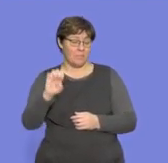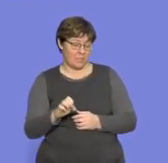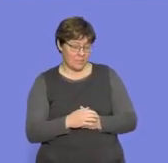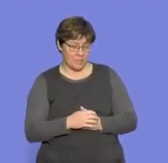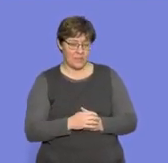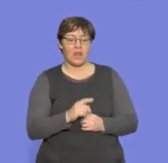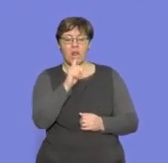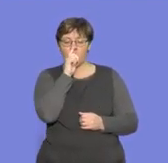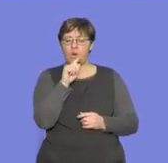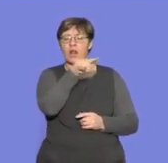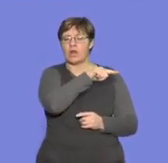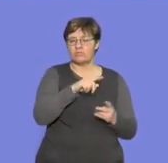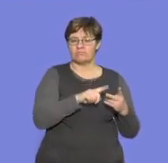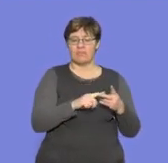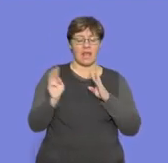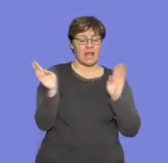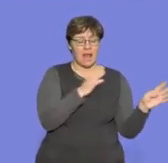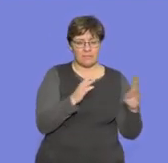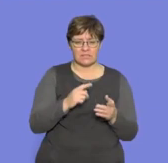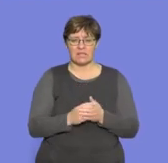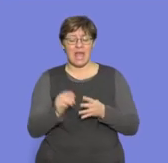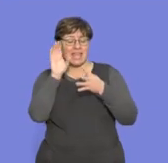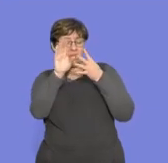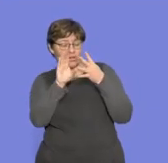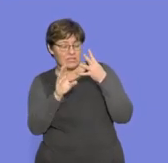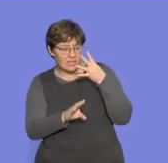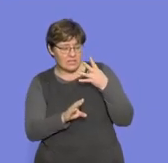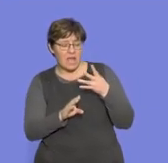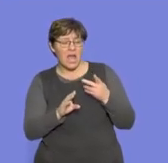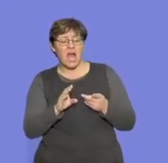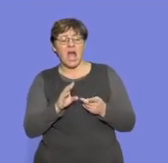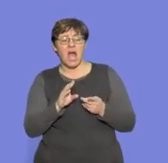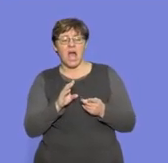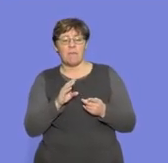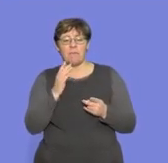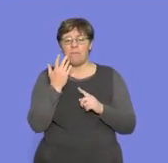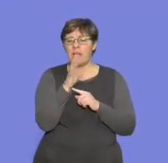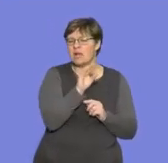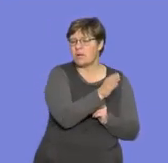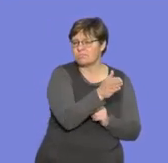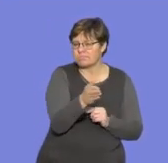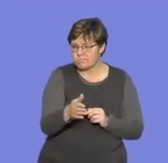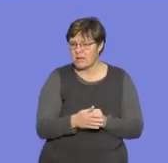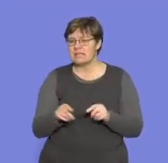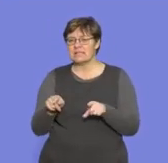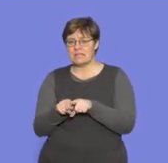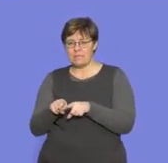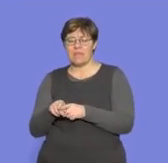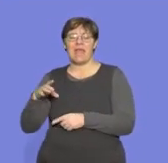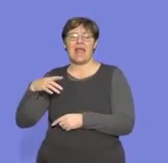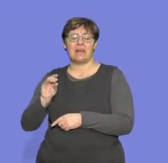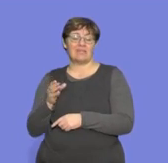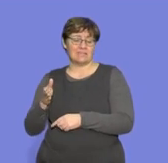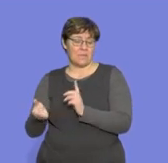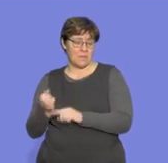location, the climate, the characteristic type of vegetation that defines that area, as well as the type of animals